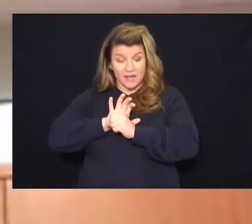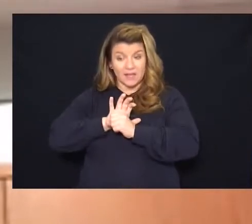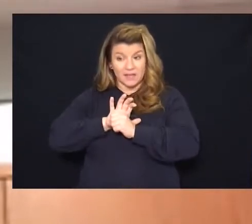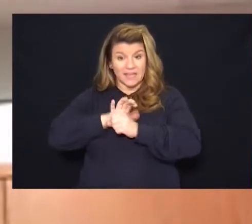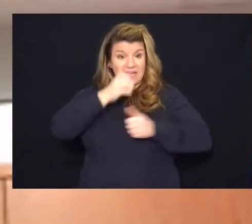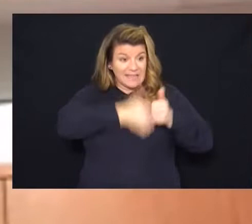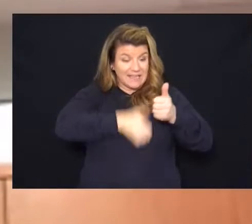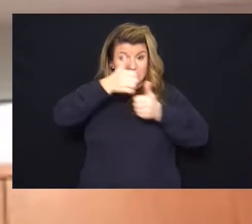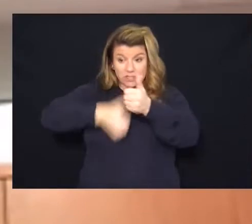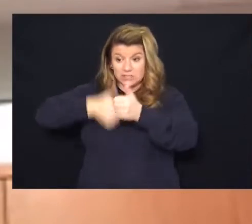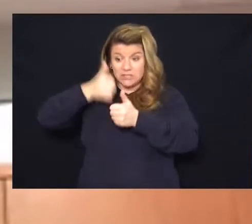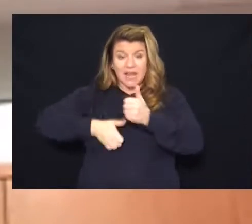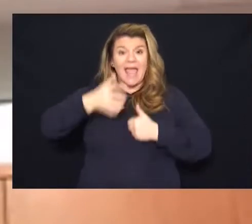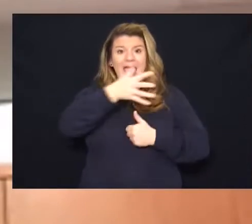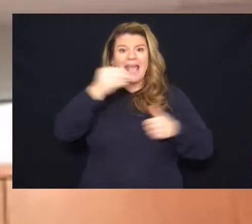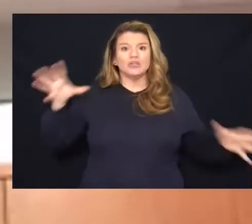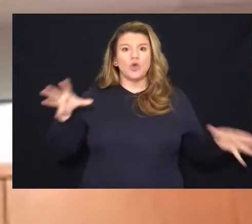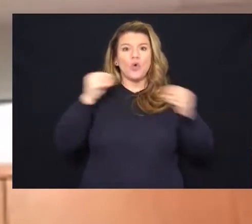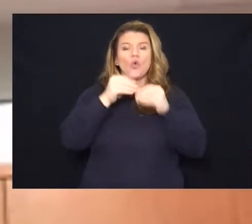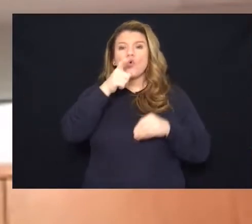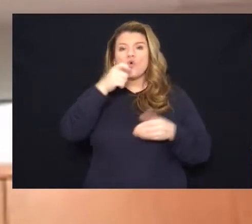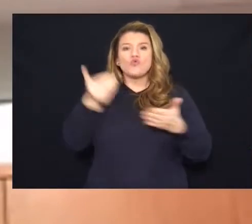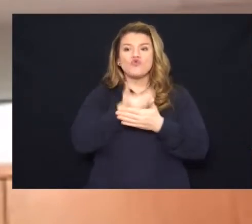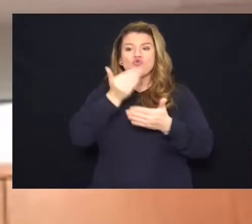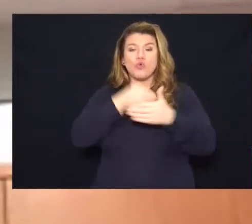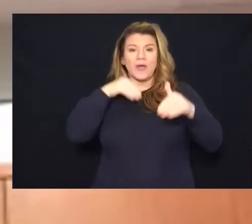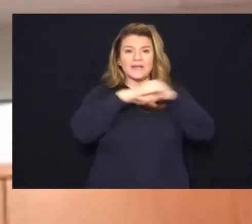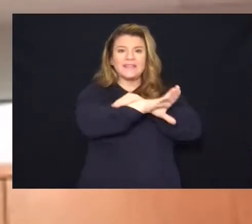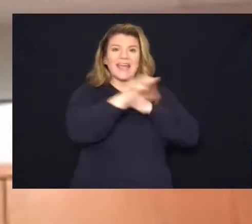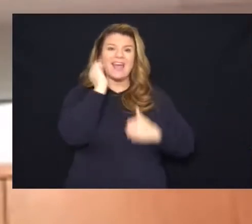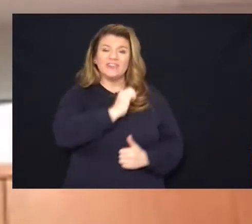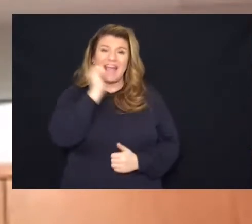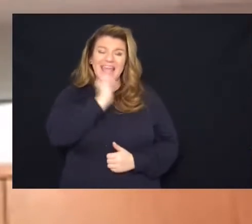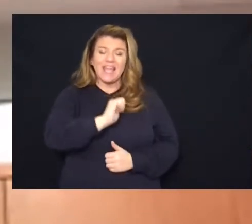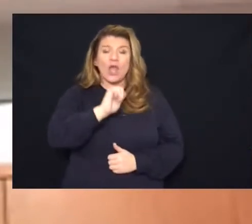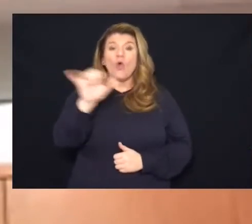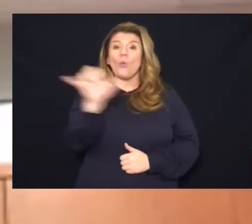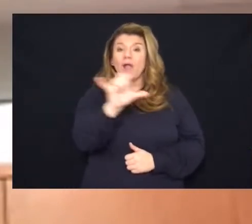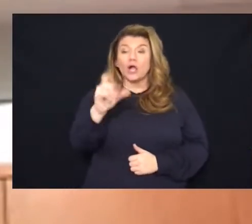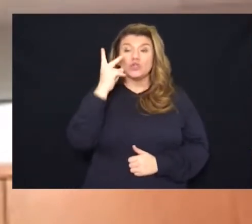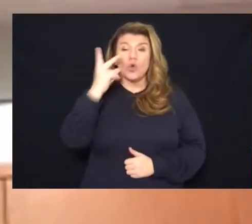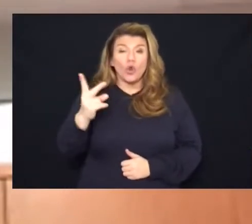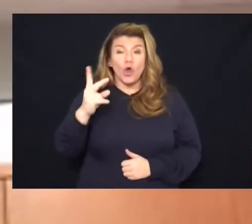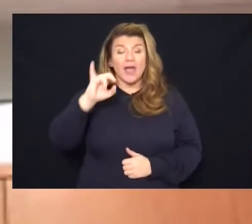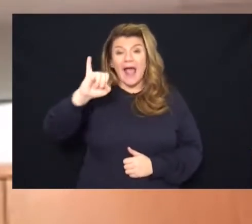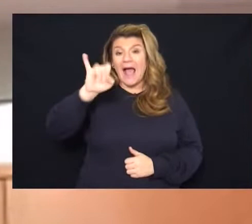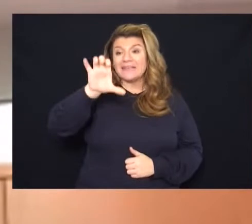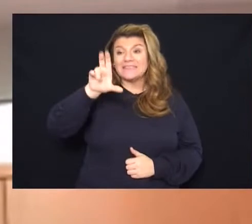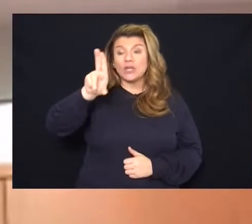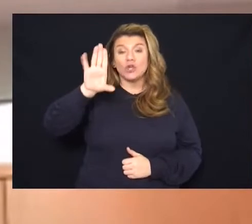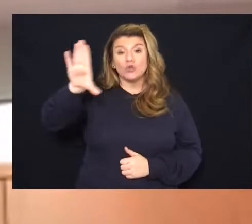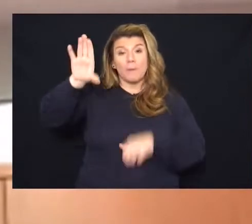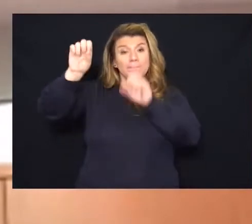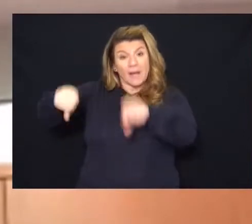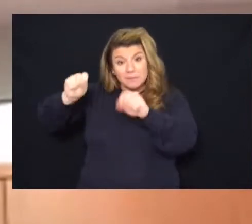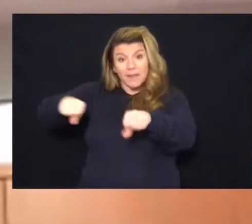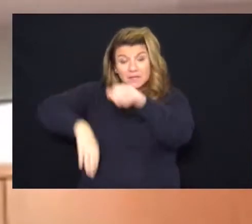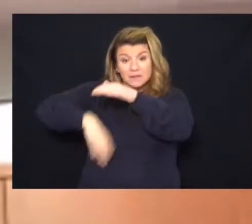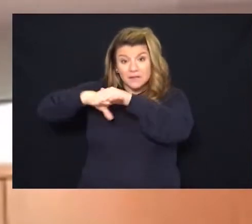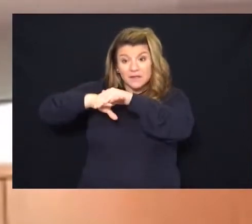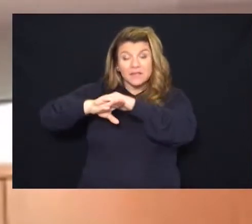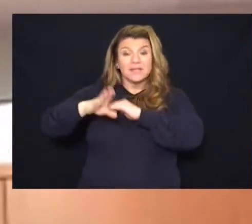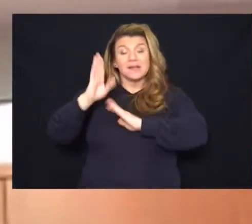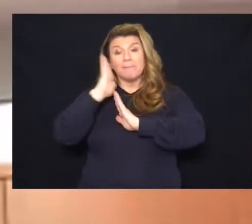cases, as well as total new intakes. But we also look at each hospital's ICU capacity, as well as